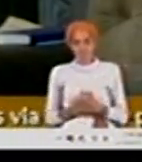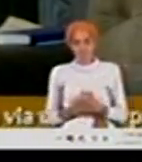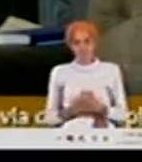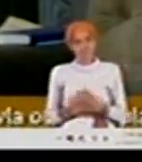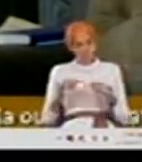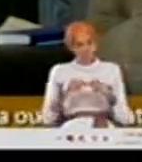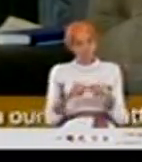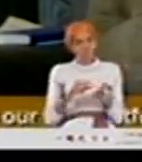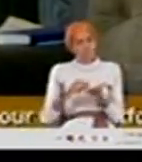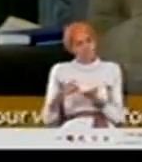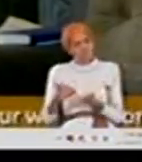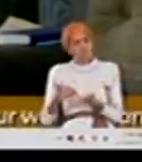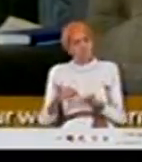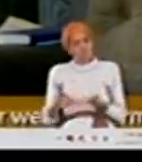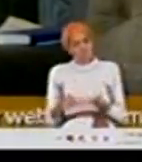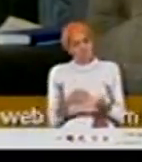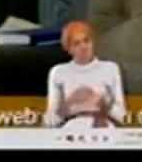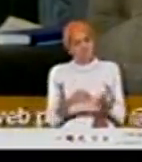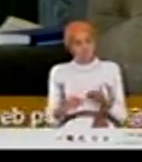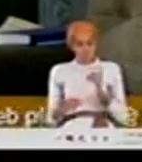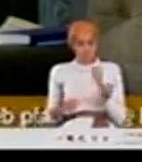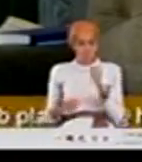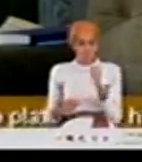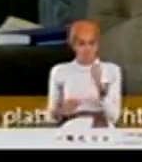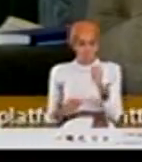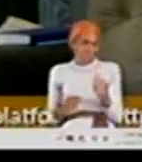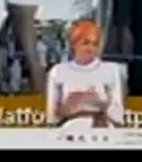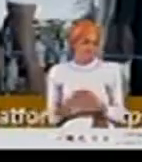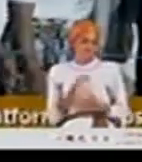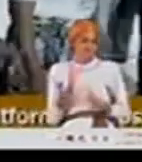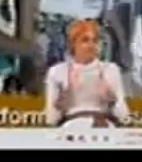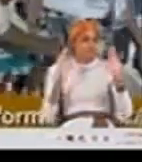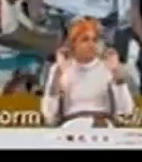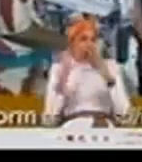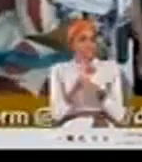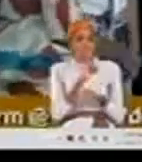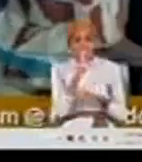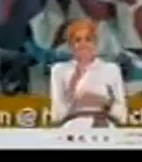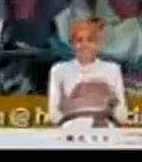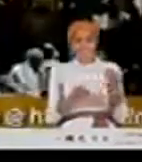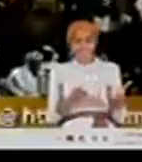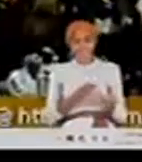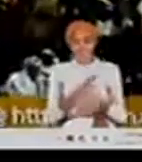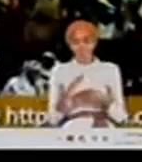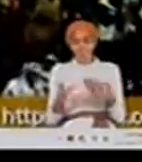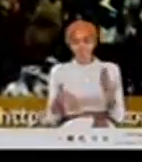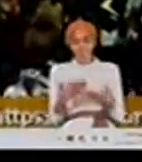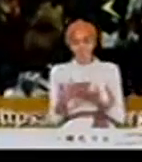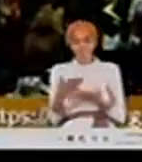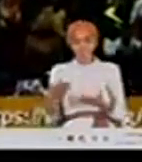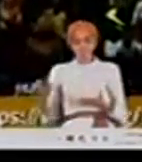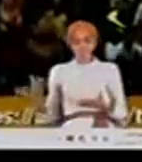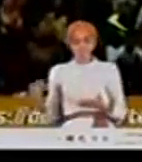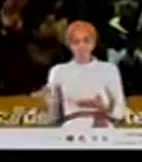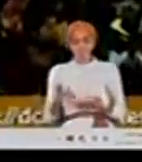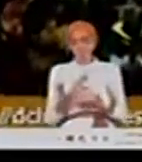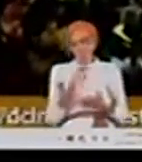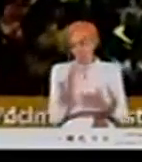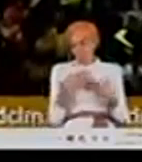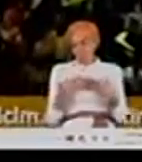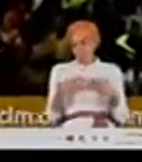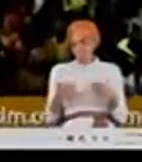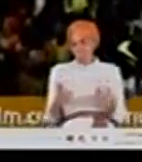checking yourself your Miracle is there keep checking yourself all the SS rising up interview them and let them